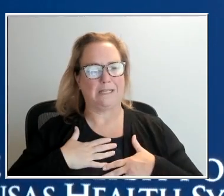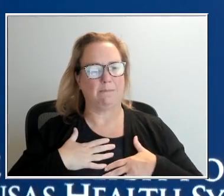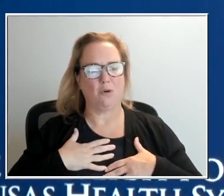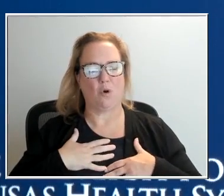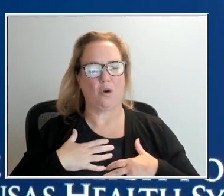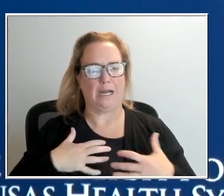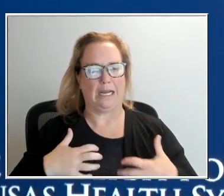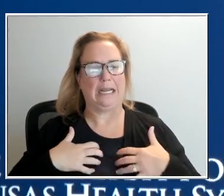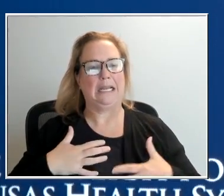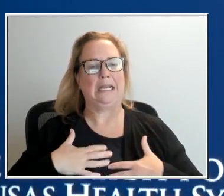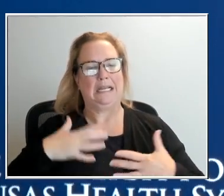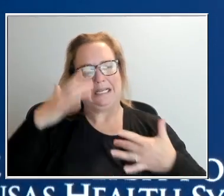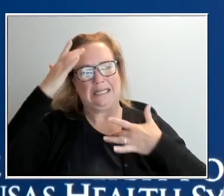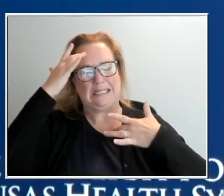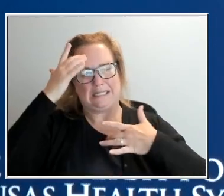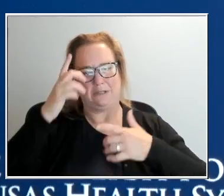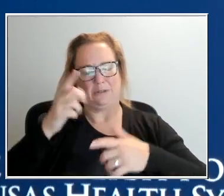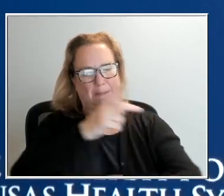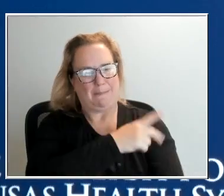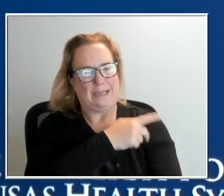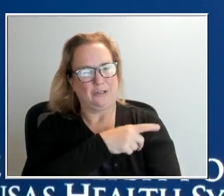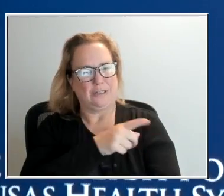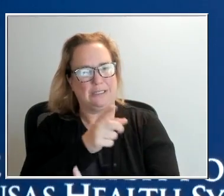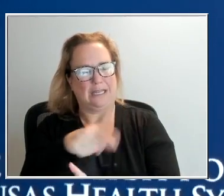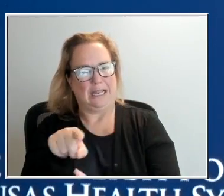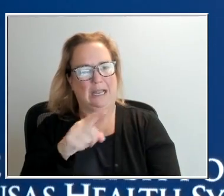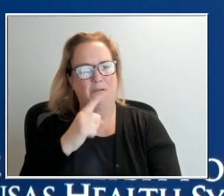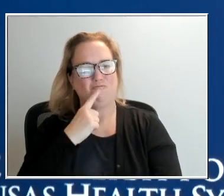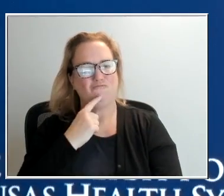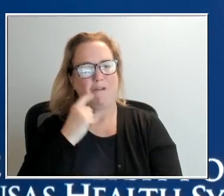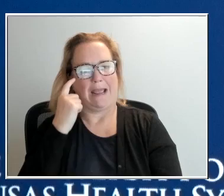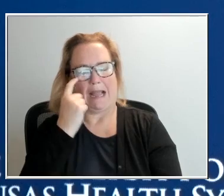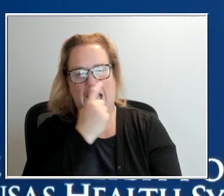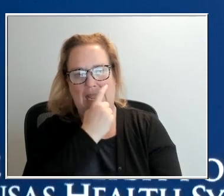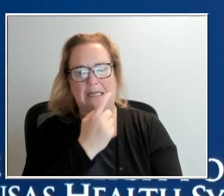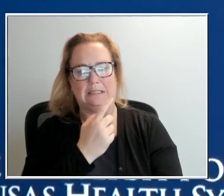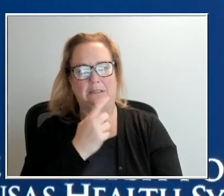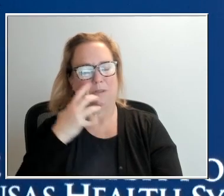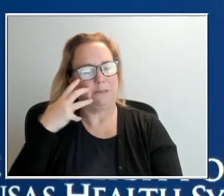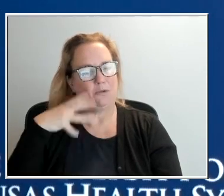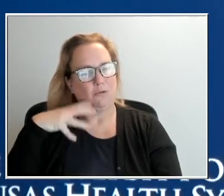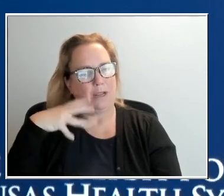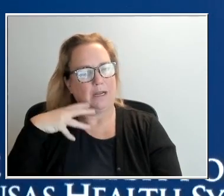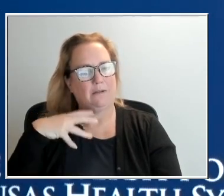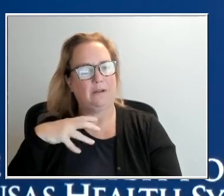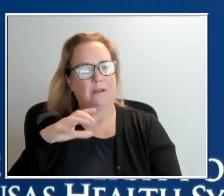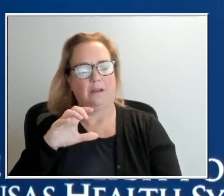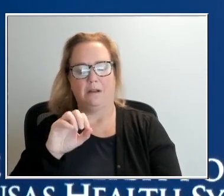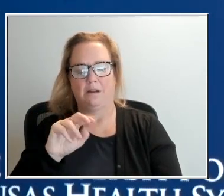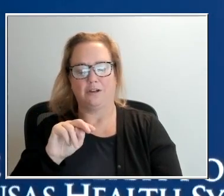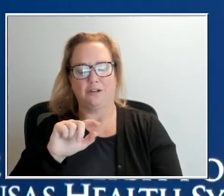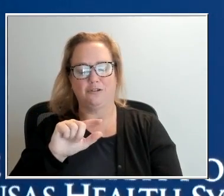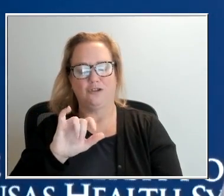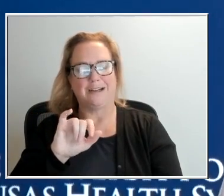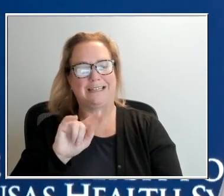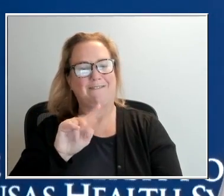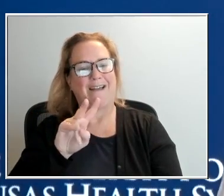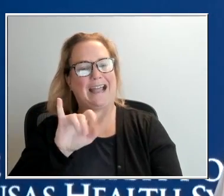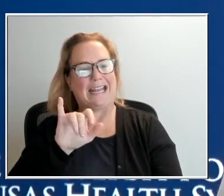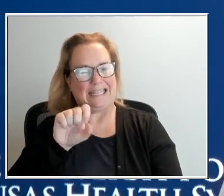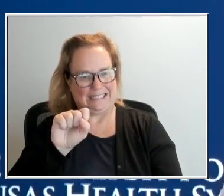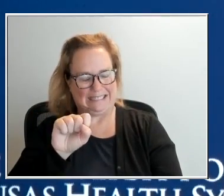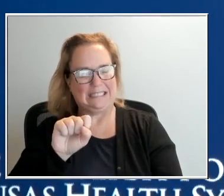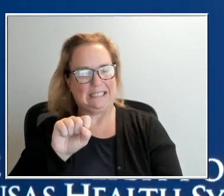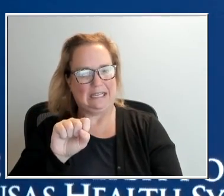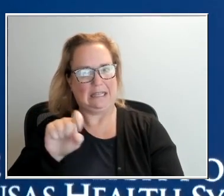lot of those patients just had some red eyes with some drainage, what we call conjunctivitis. And so they were tested